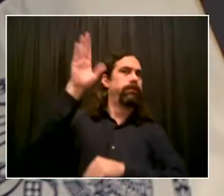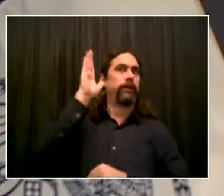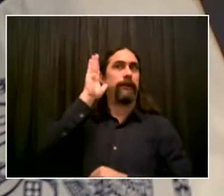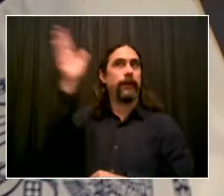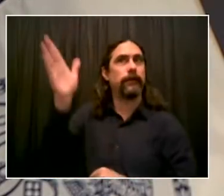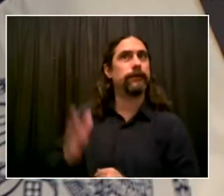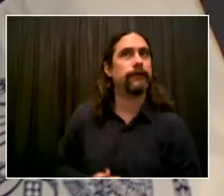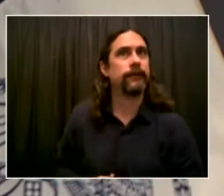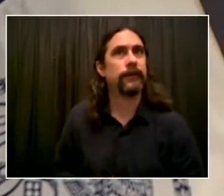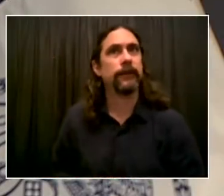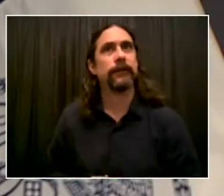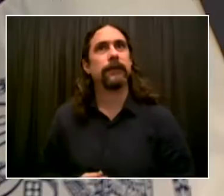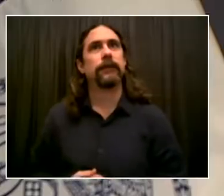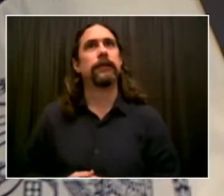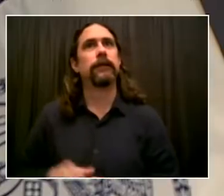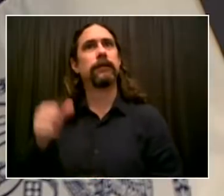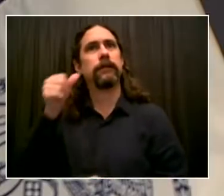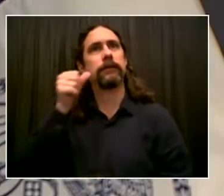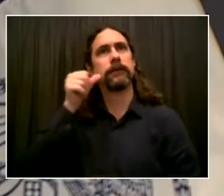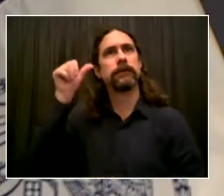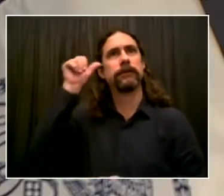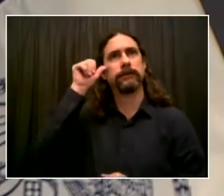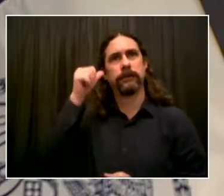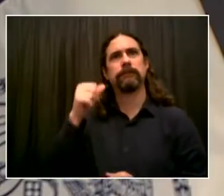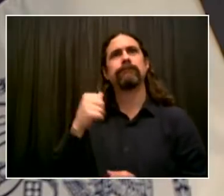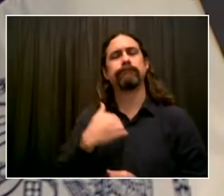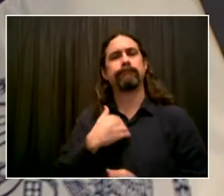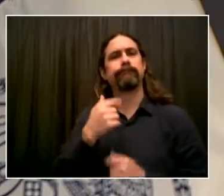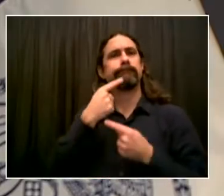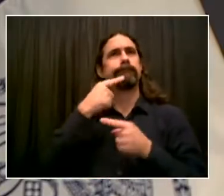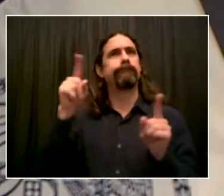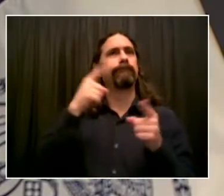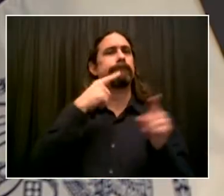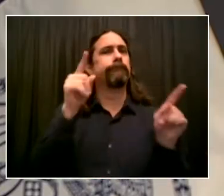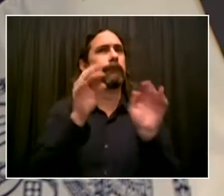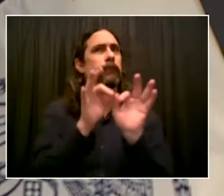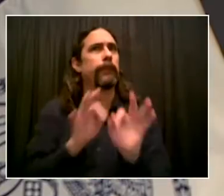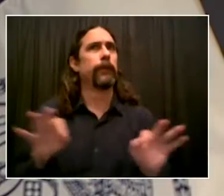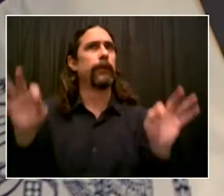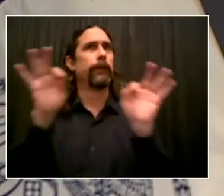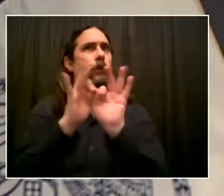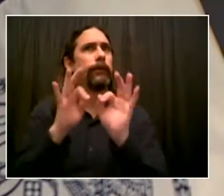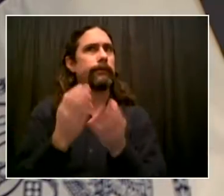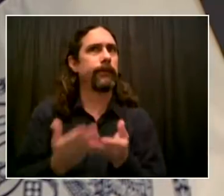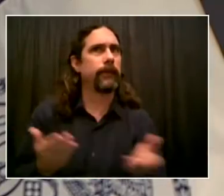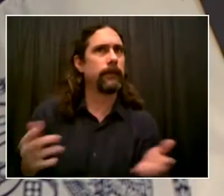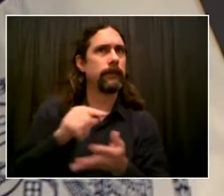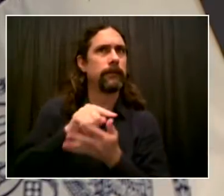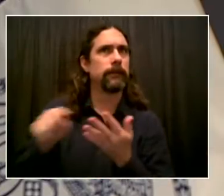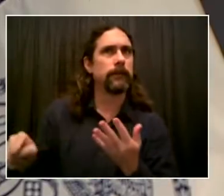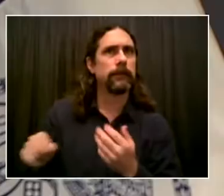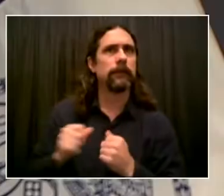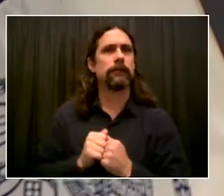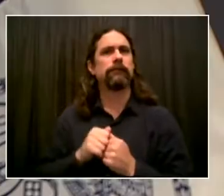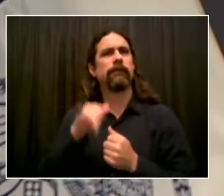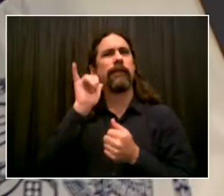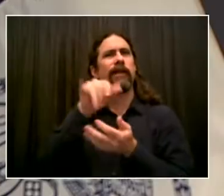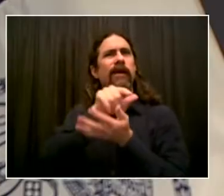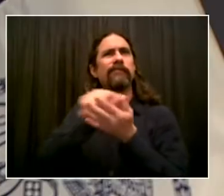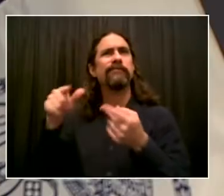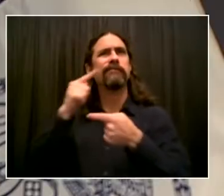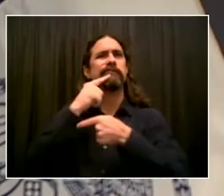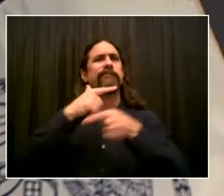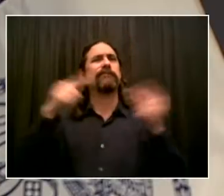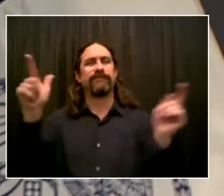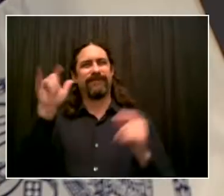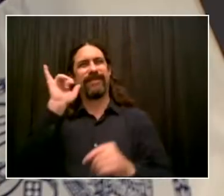build a vision that I think will be crucial to so many parts of New York City life going forward. I think New York City needs to